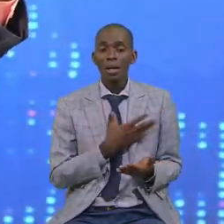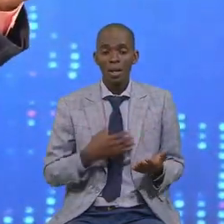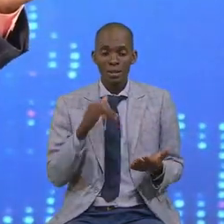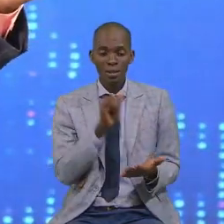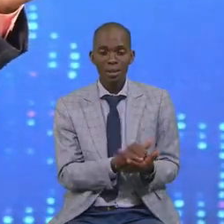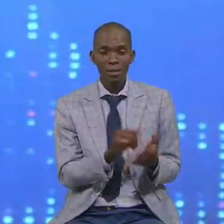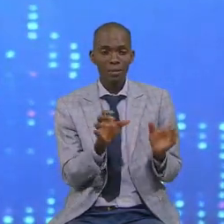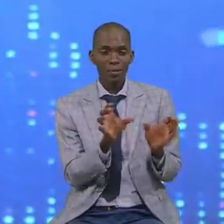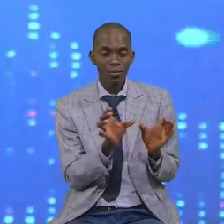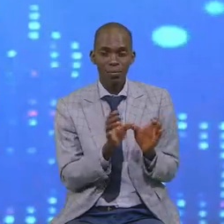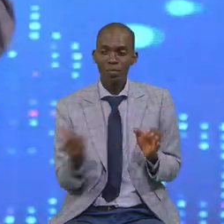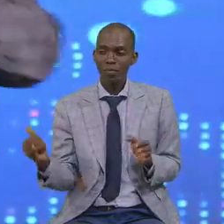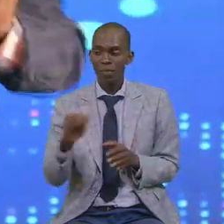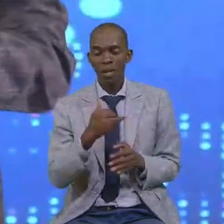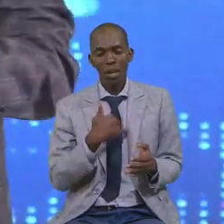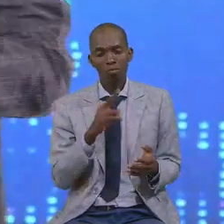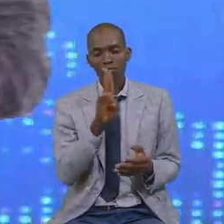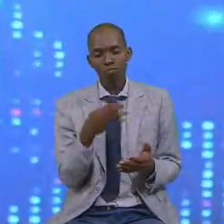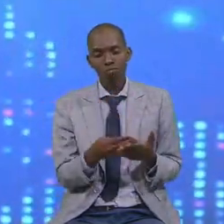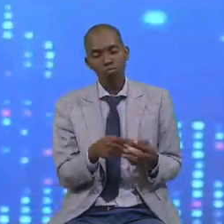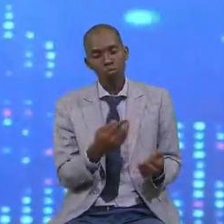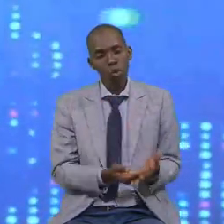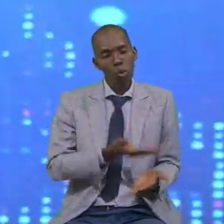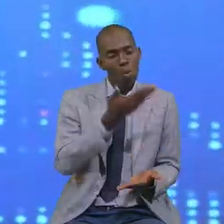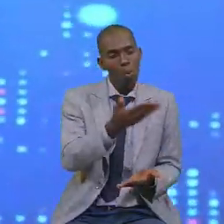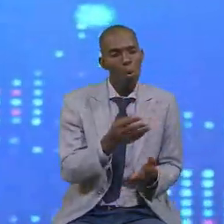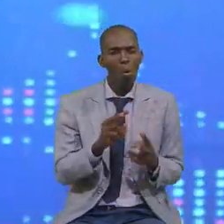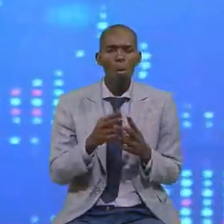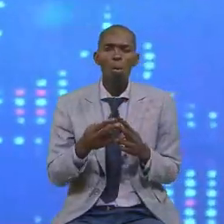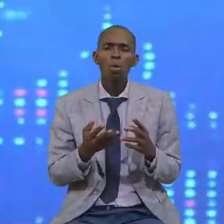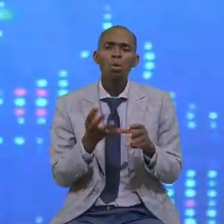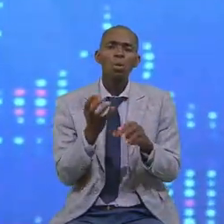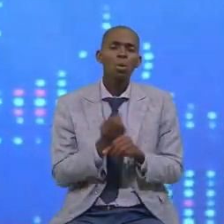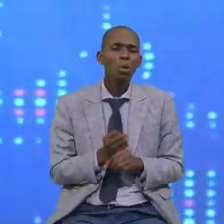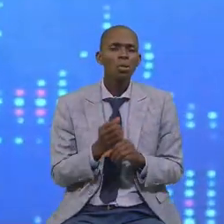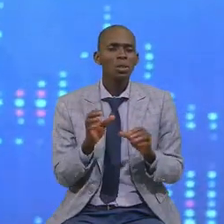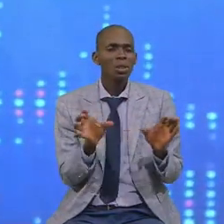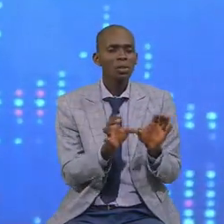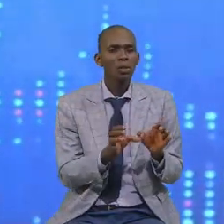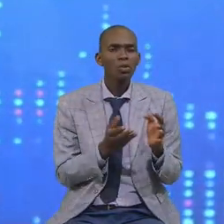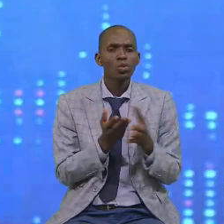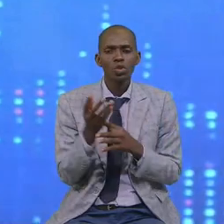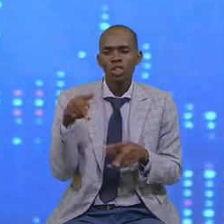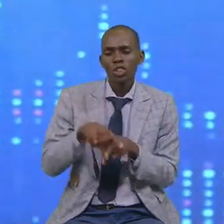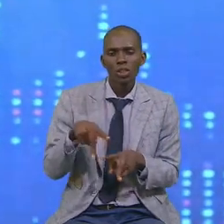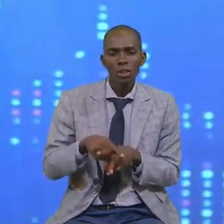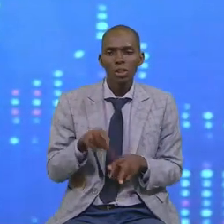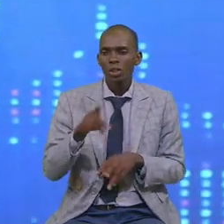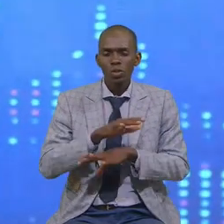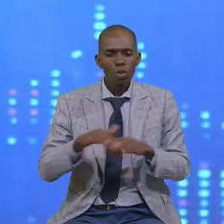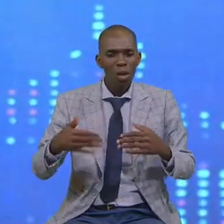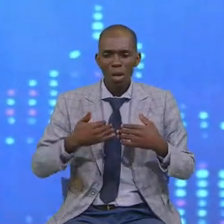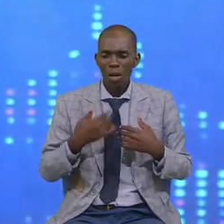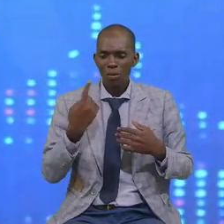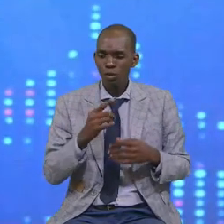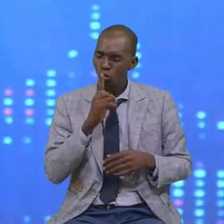certificate they buy, or they get the certificate through exploit. They do not really have the foundational